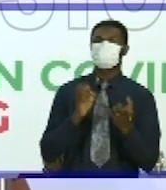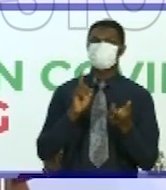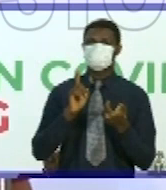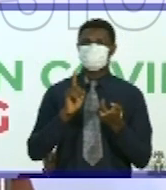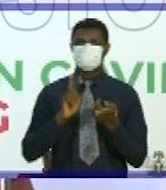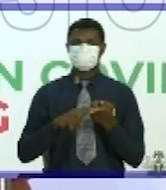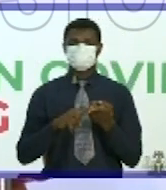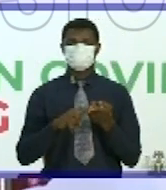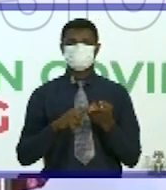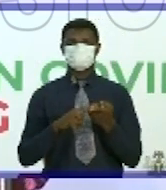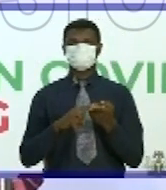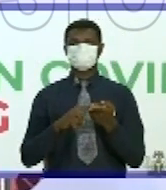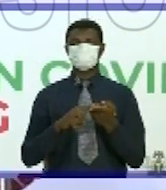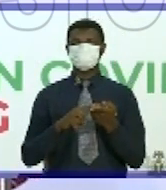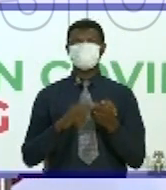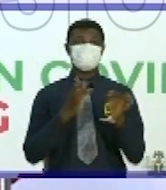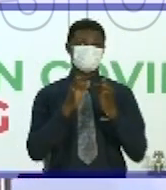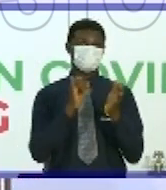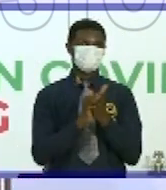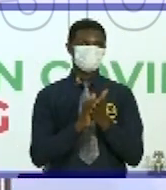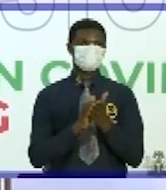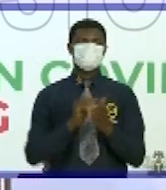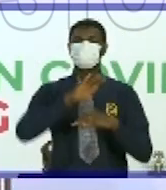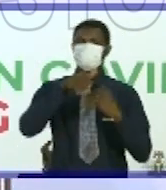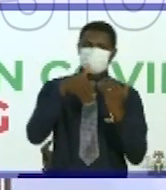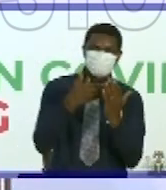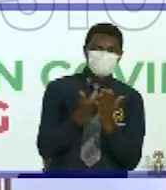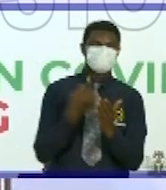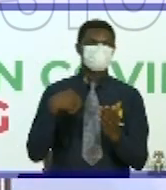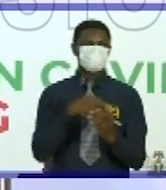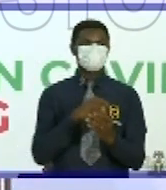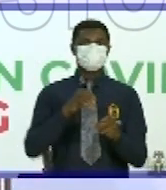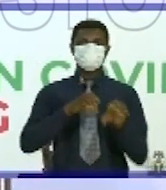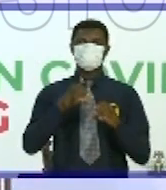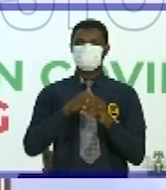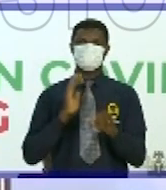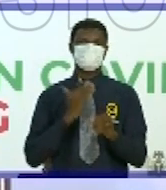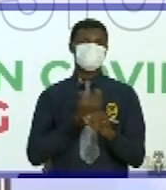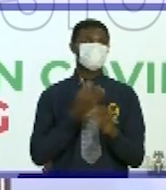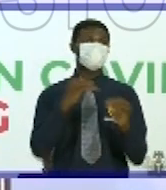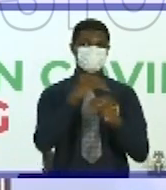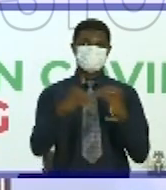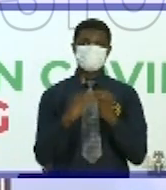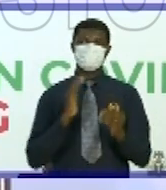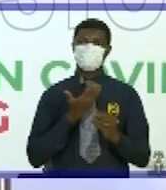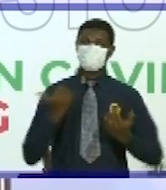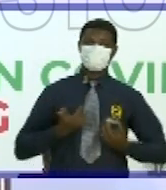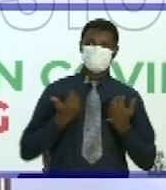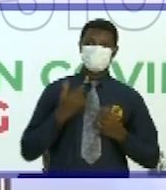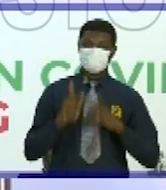IT is in-house. We did not bring consultants from outside. It's our youth, the young